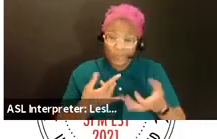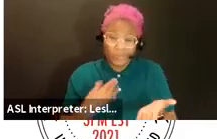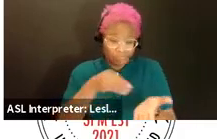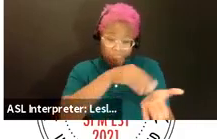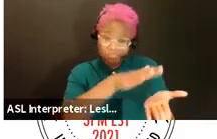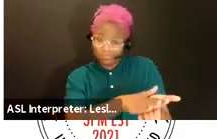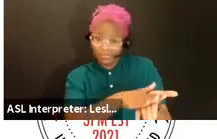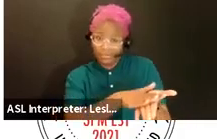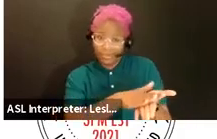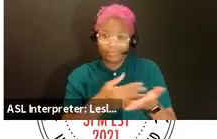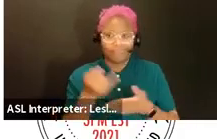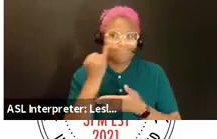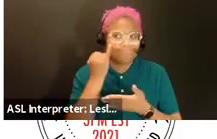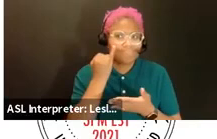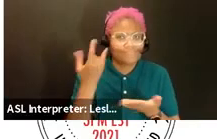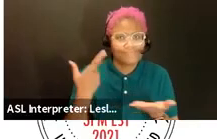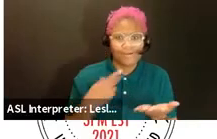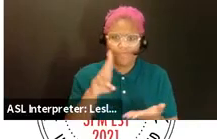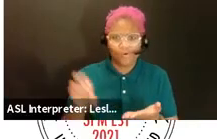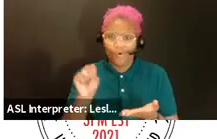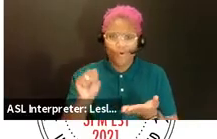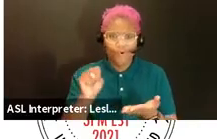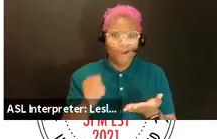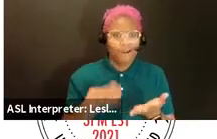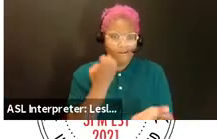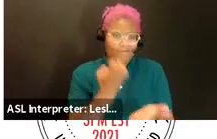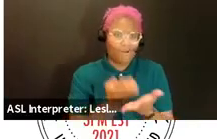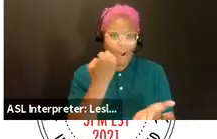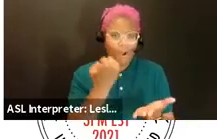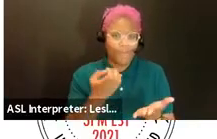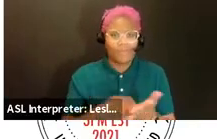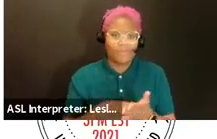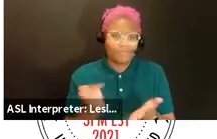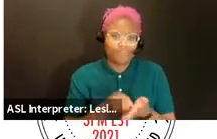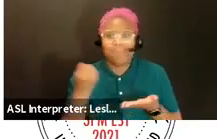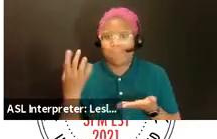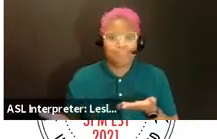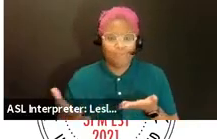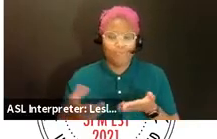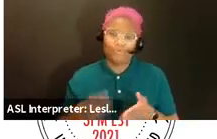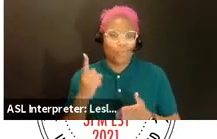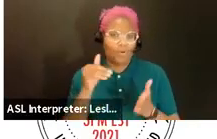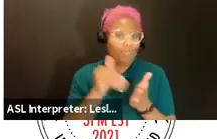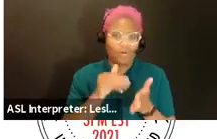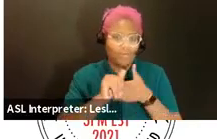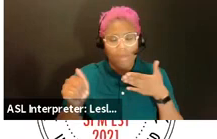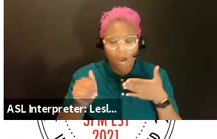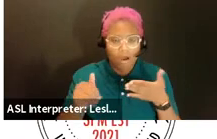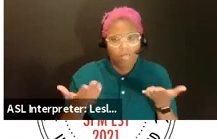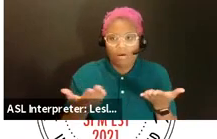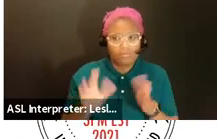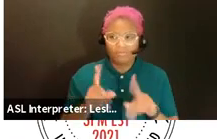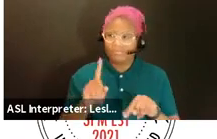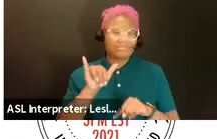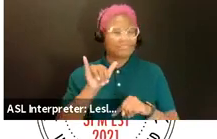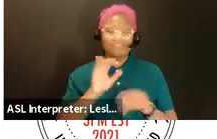if the US economy is losing $1,000, you get a national interest exception, or if it's losing $1 million, you get a national interest exception. There is no